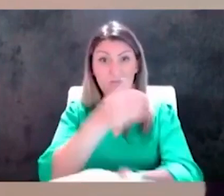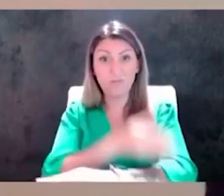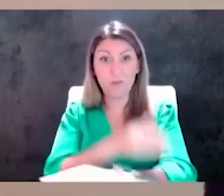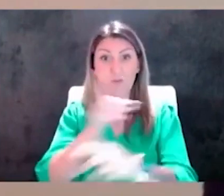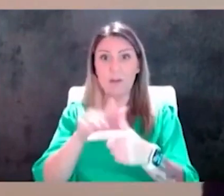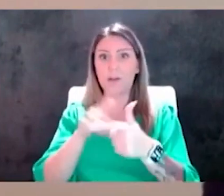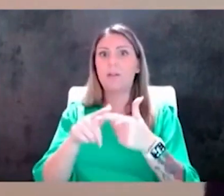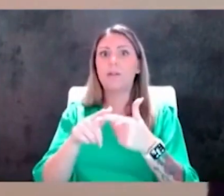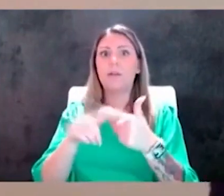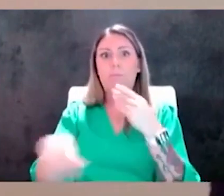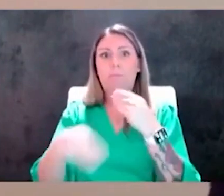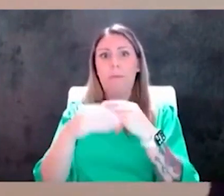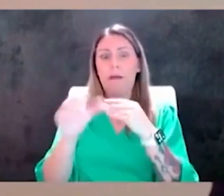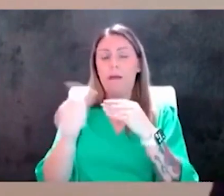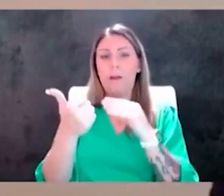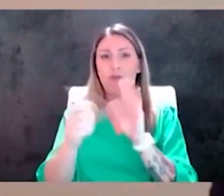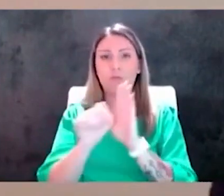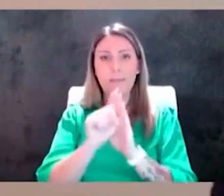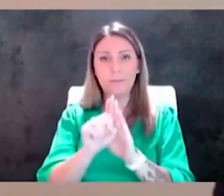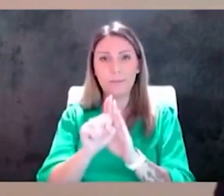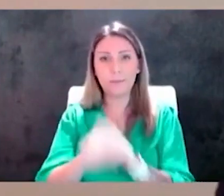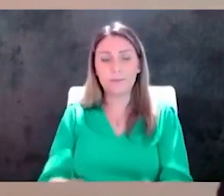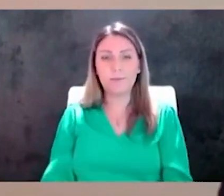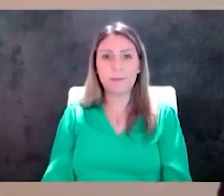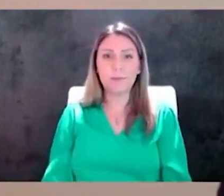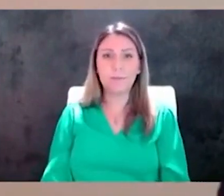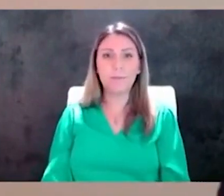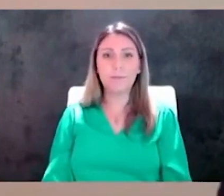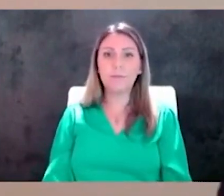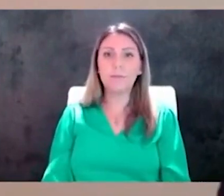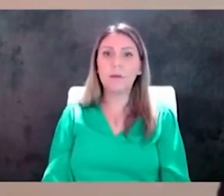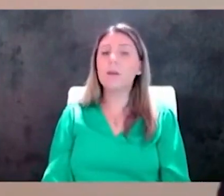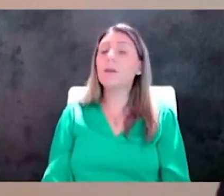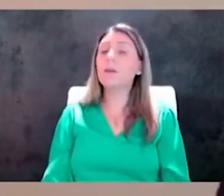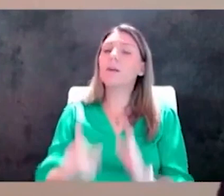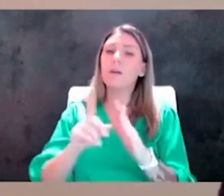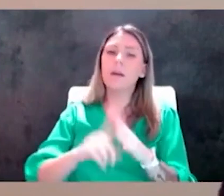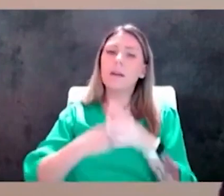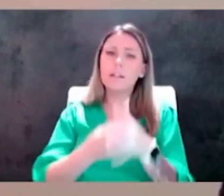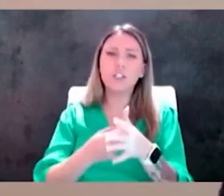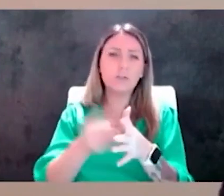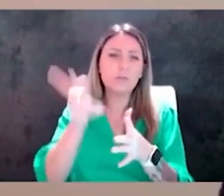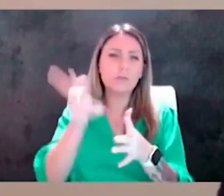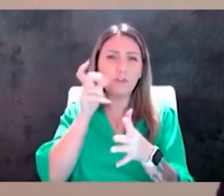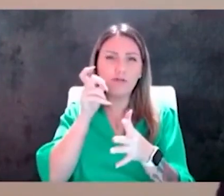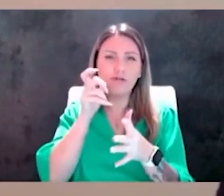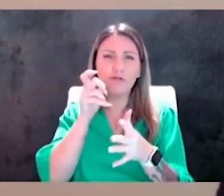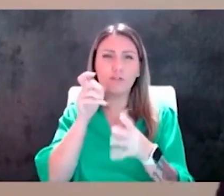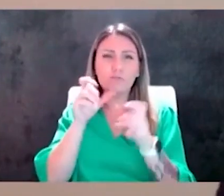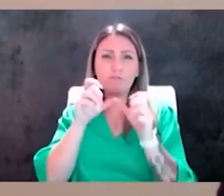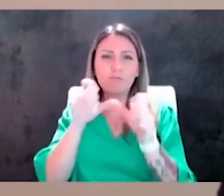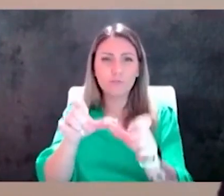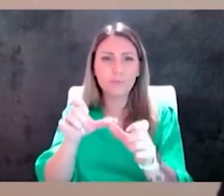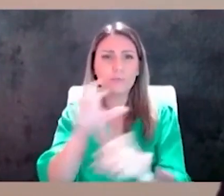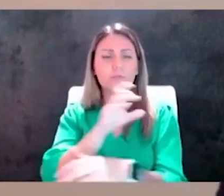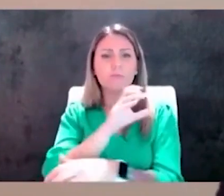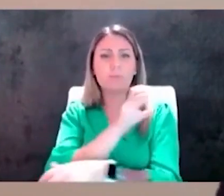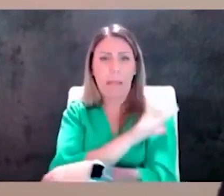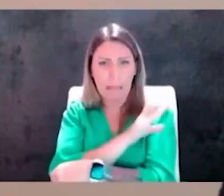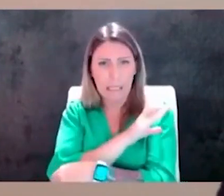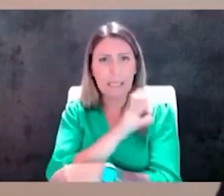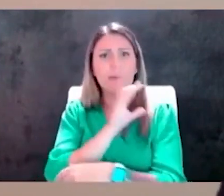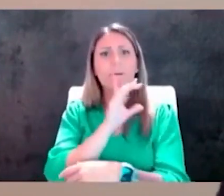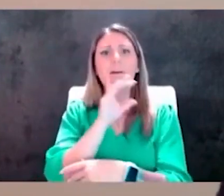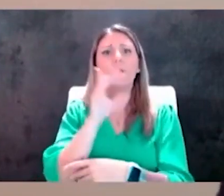some other symptoms as well. I initially heard about the long haul clinic on the radio, actually.